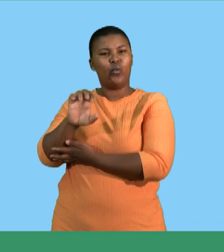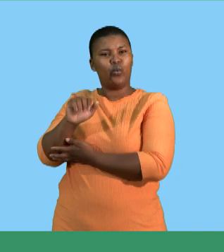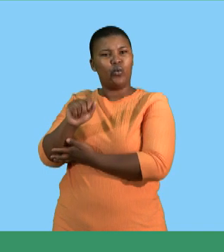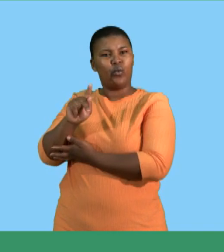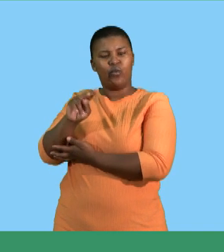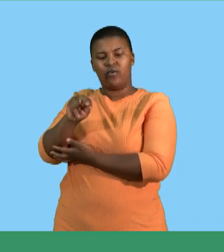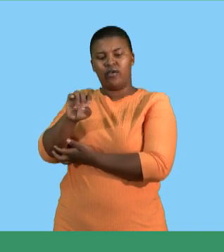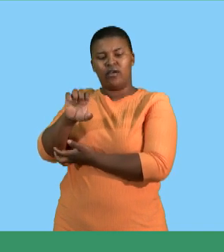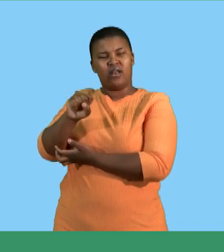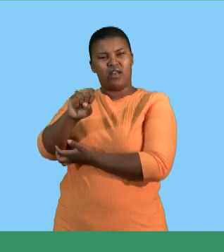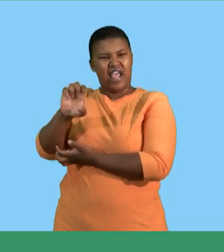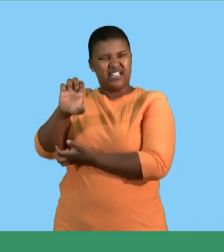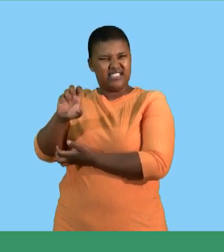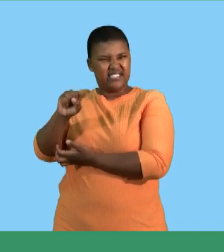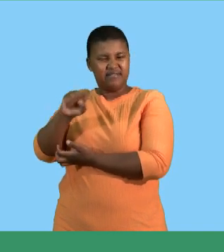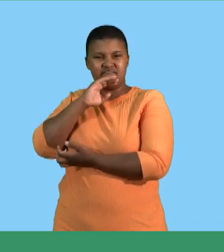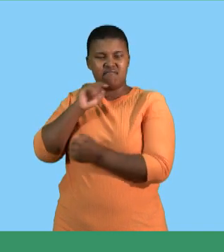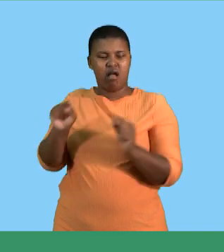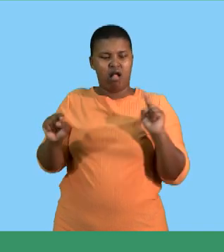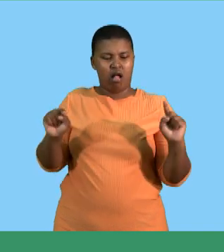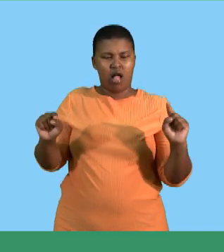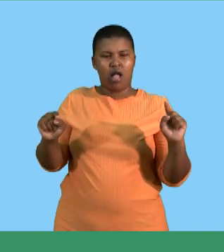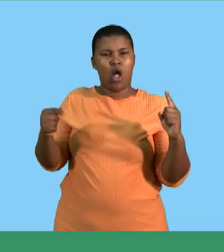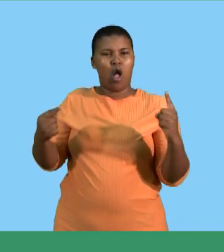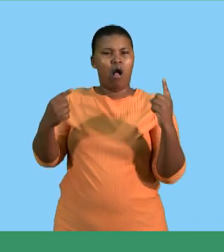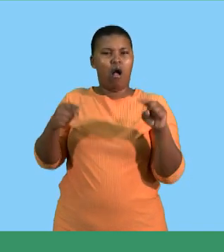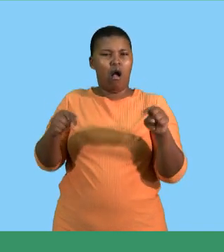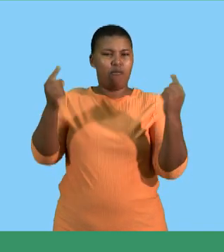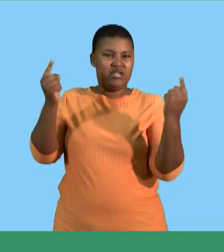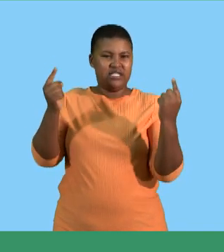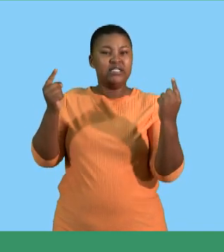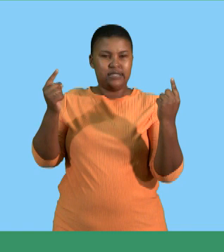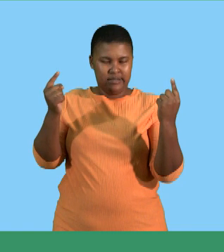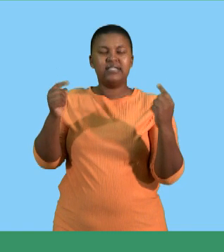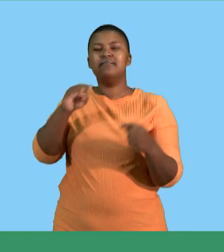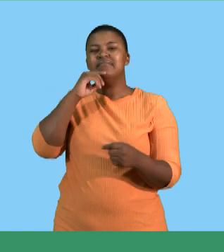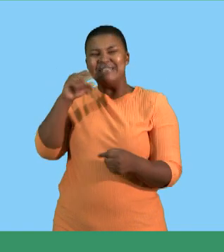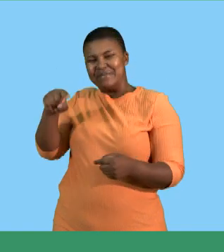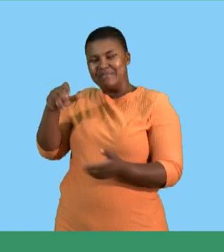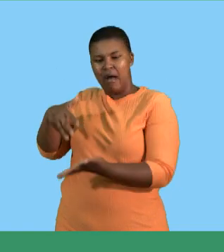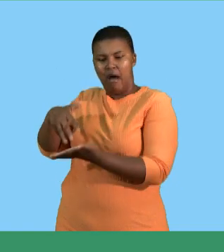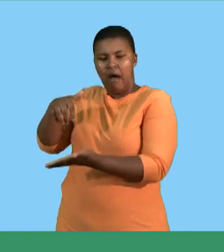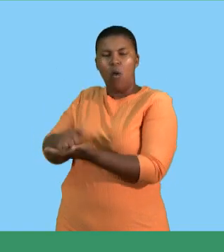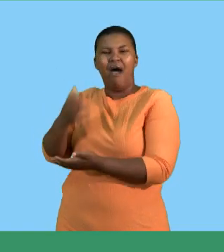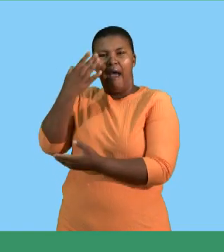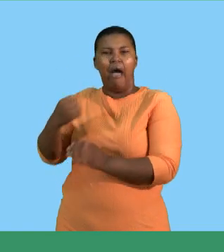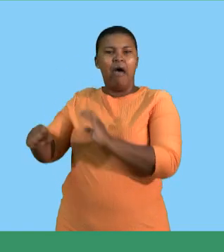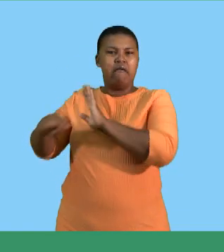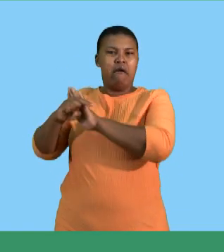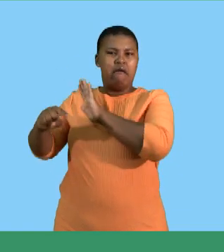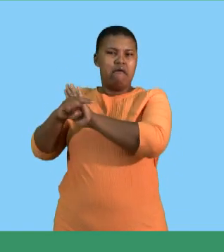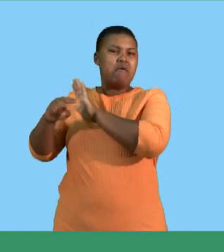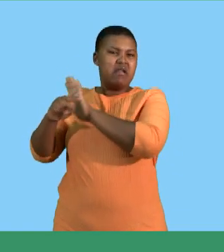to weaknesses, this is quite the opposite of strengths. It is anything that will have a negative